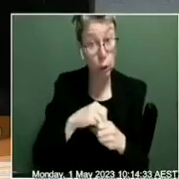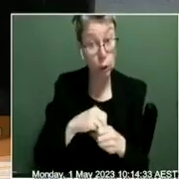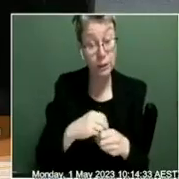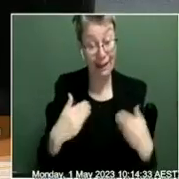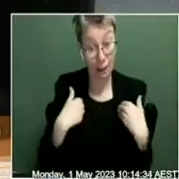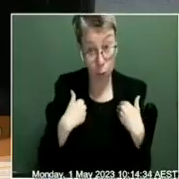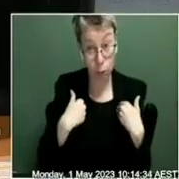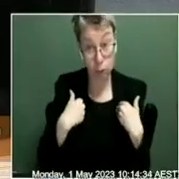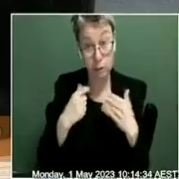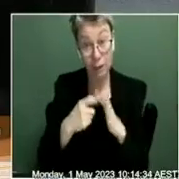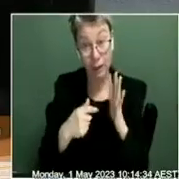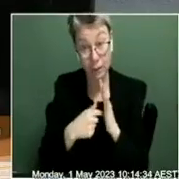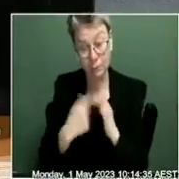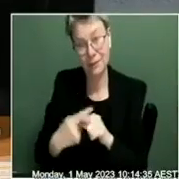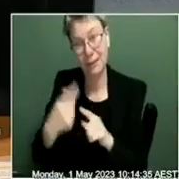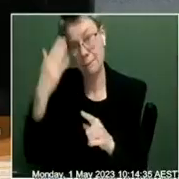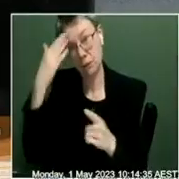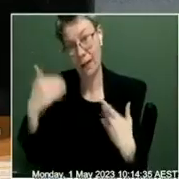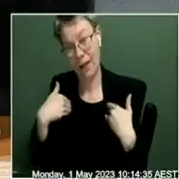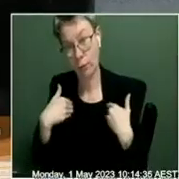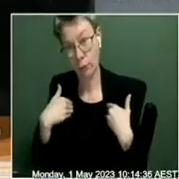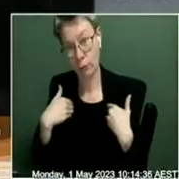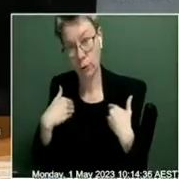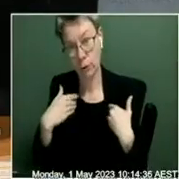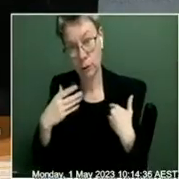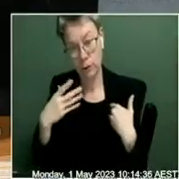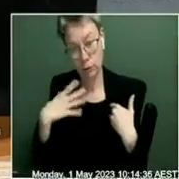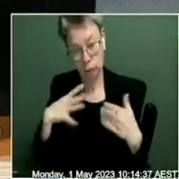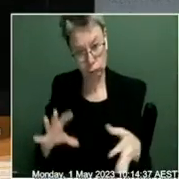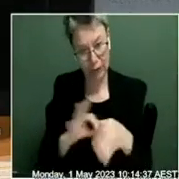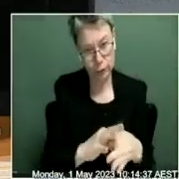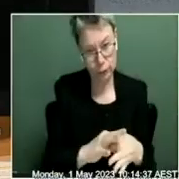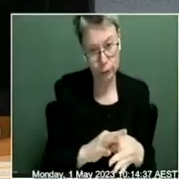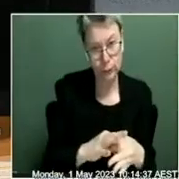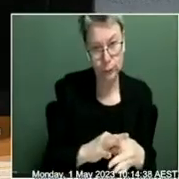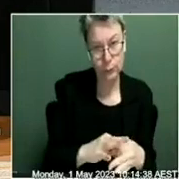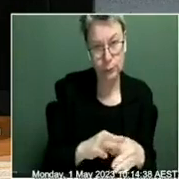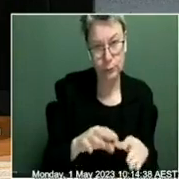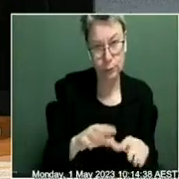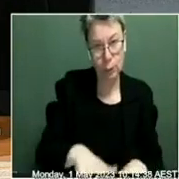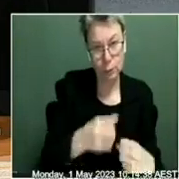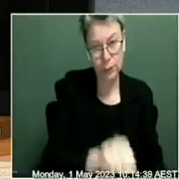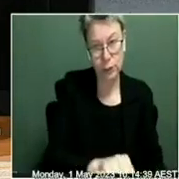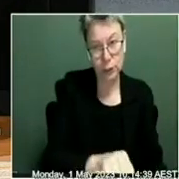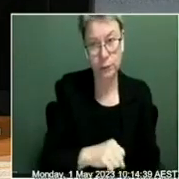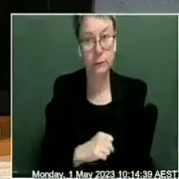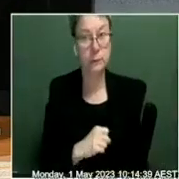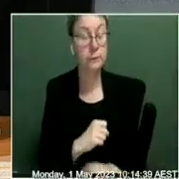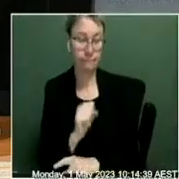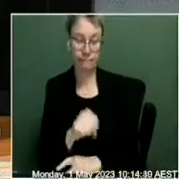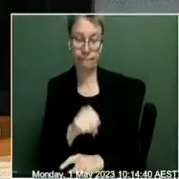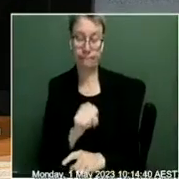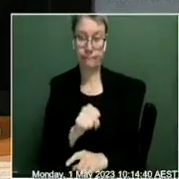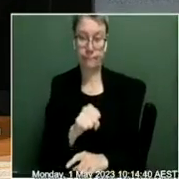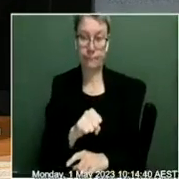a role in that prevention space. And that is your department's area of responsibility? Yes.